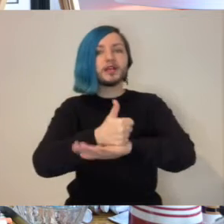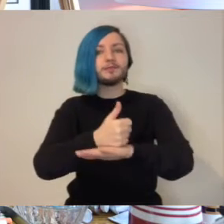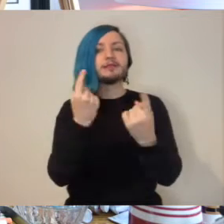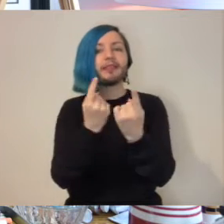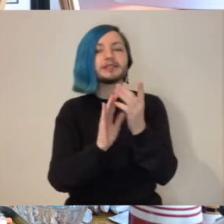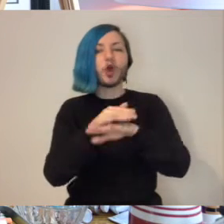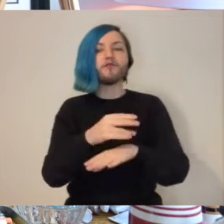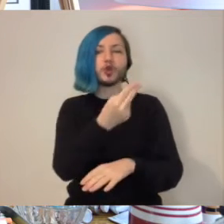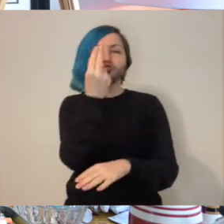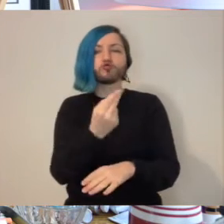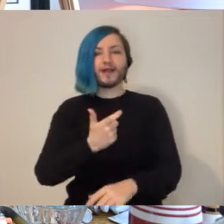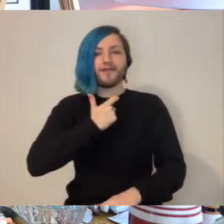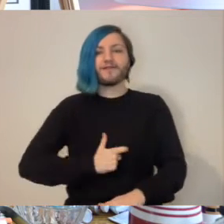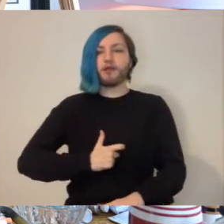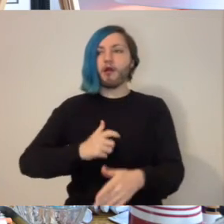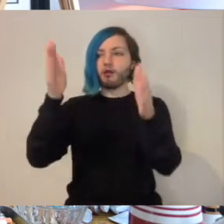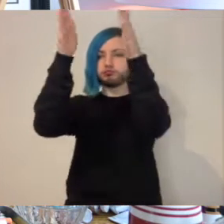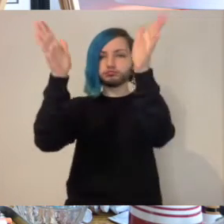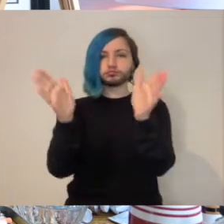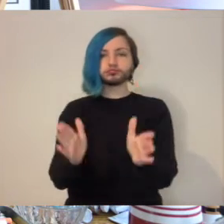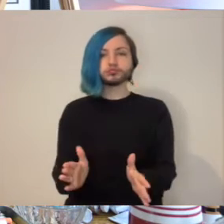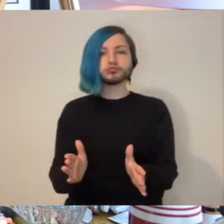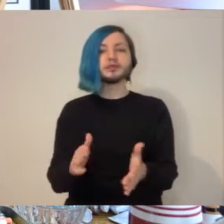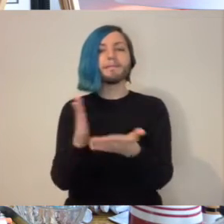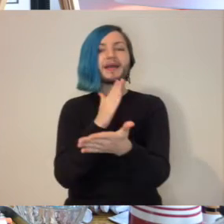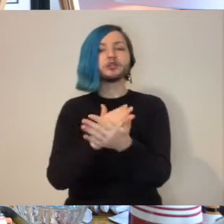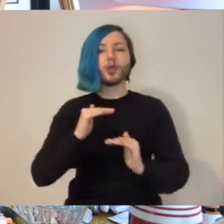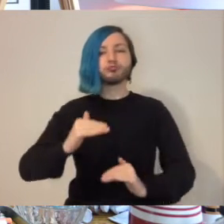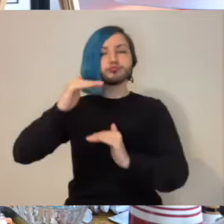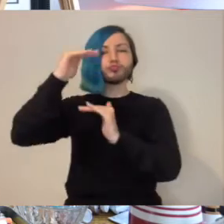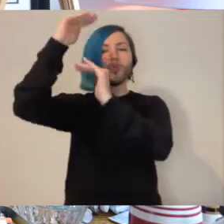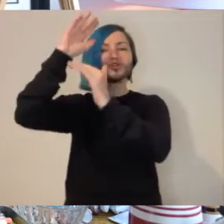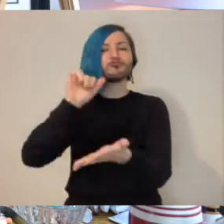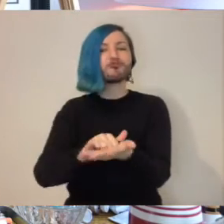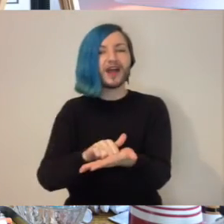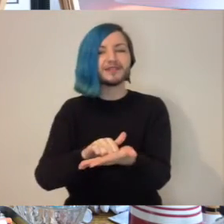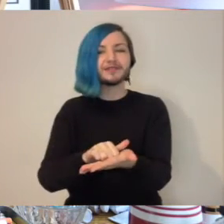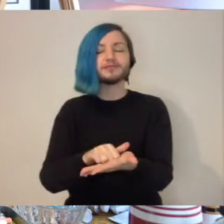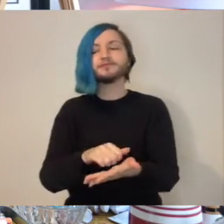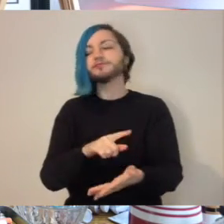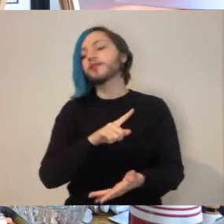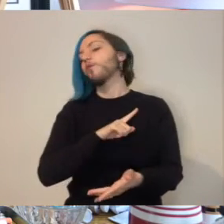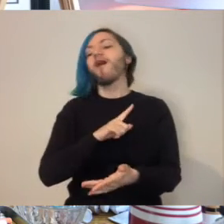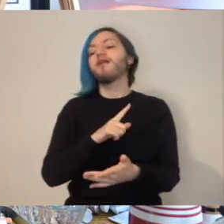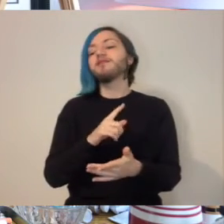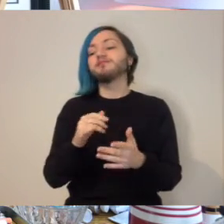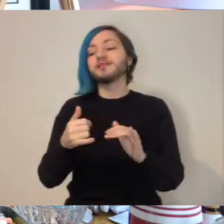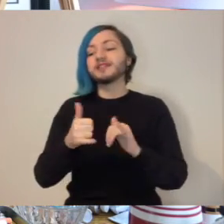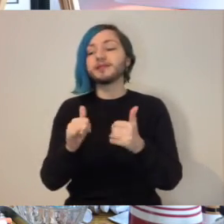know some fundamentals about drawing the figure, so to just kind of help you get the figure in proportion. Because quite often